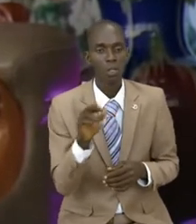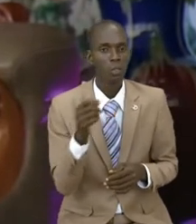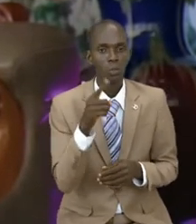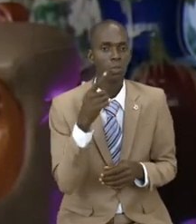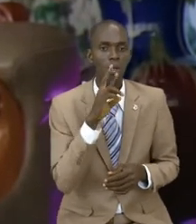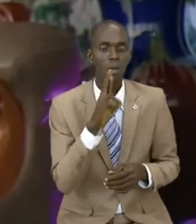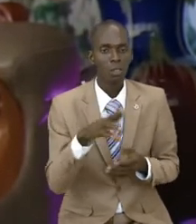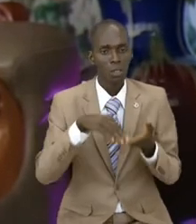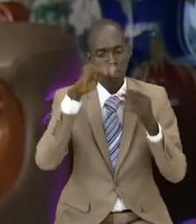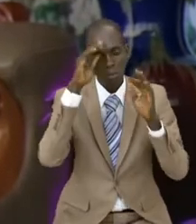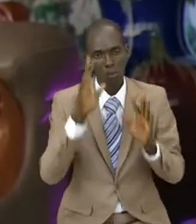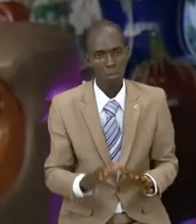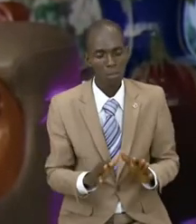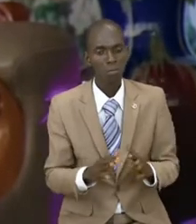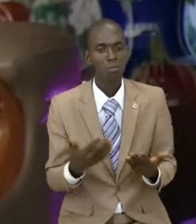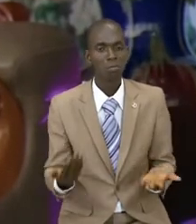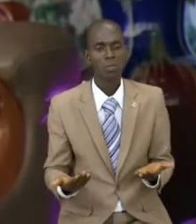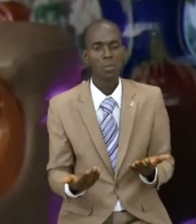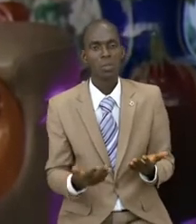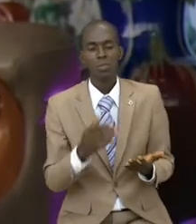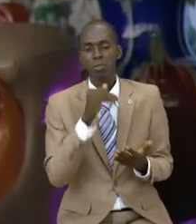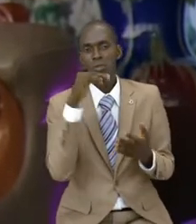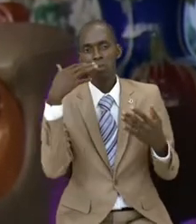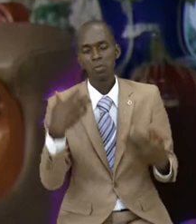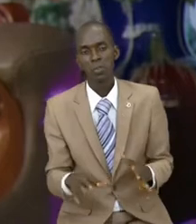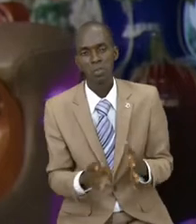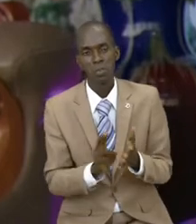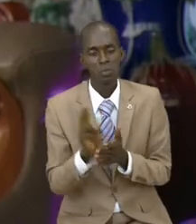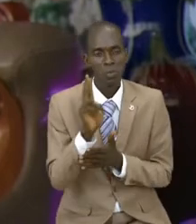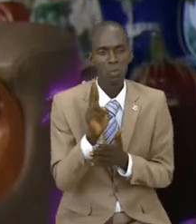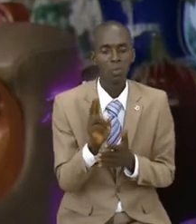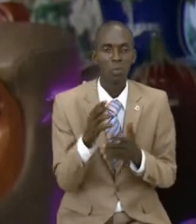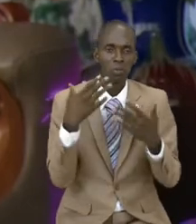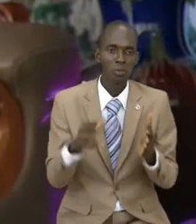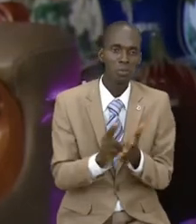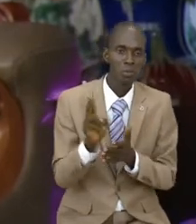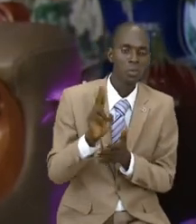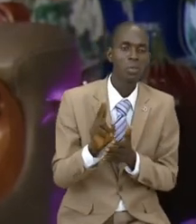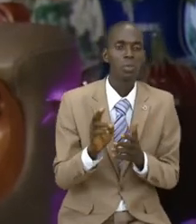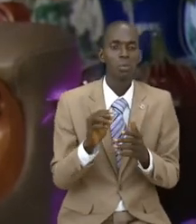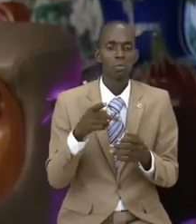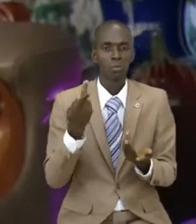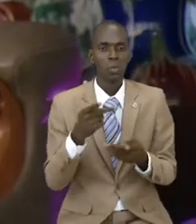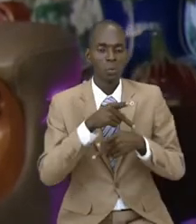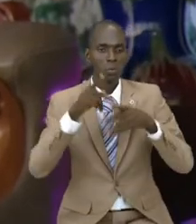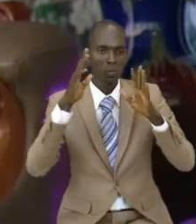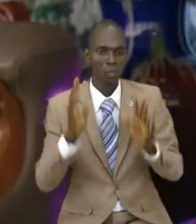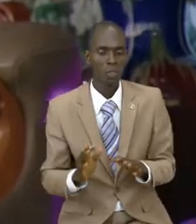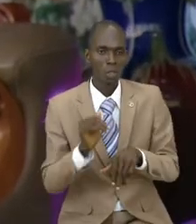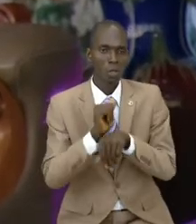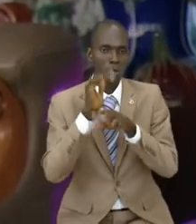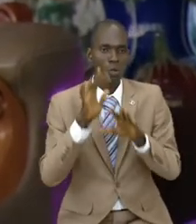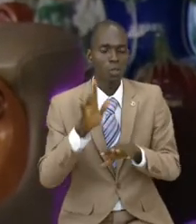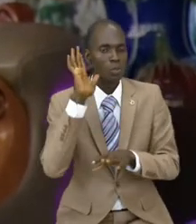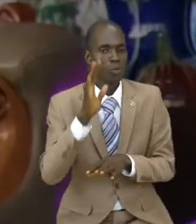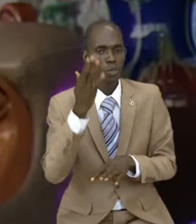college graduate or undergraduate, a worker, a professional, you'll discover there are